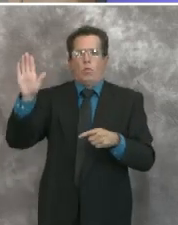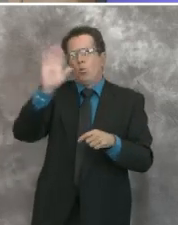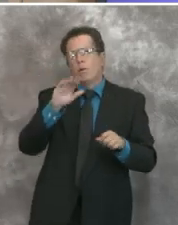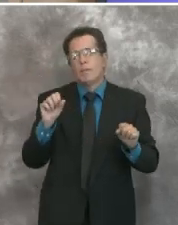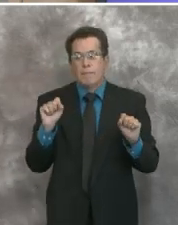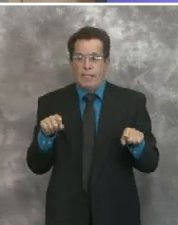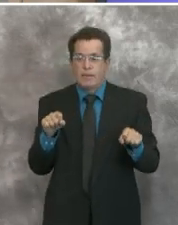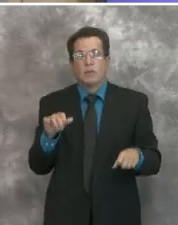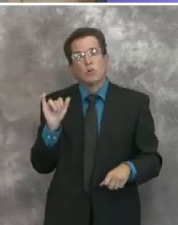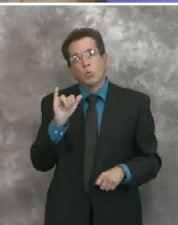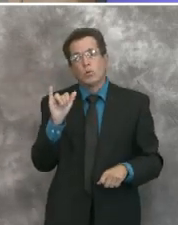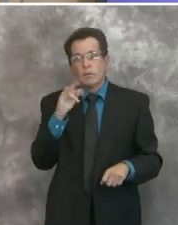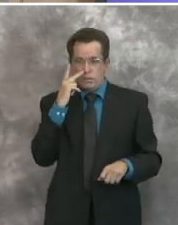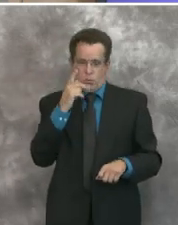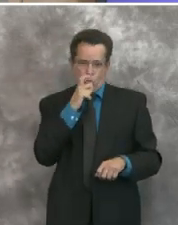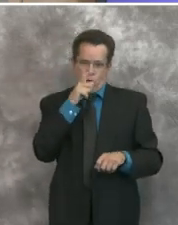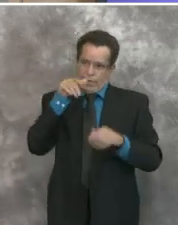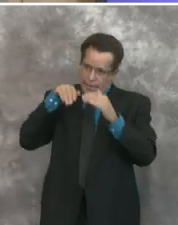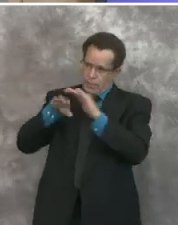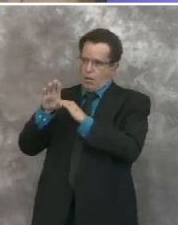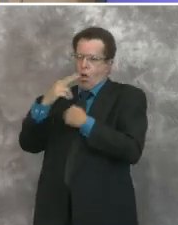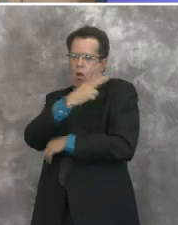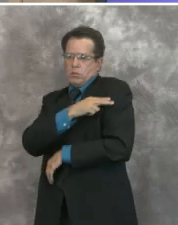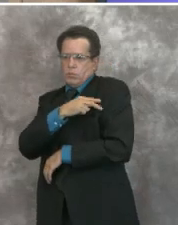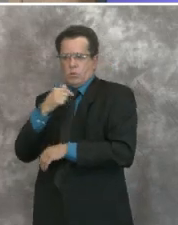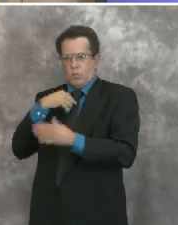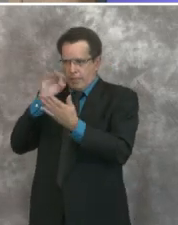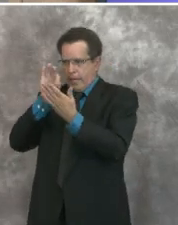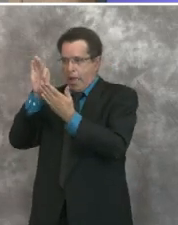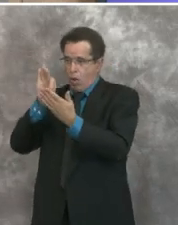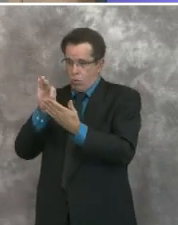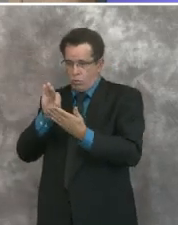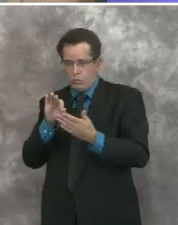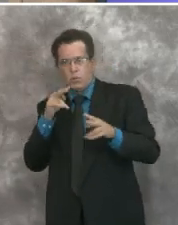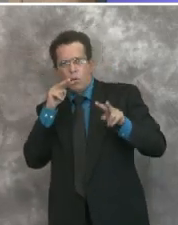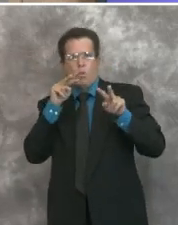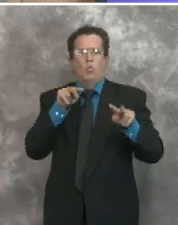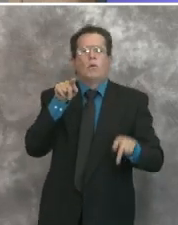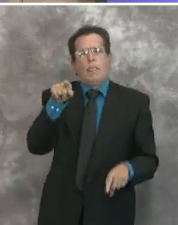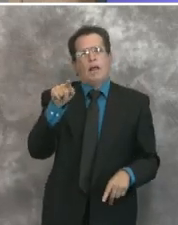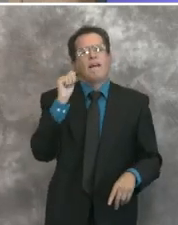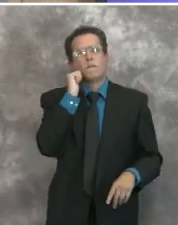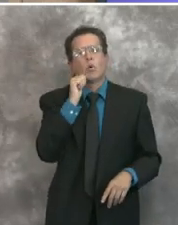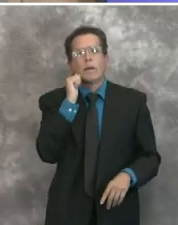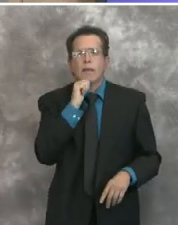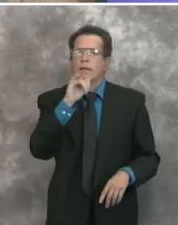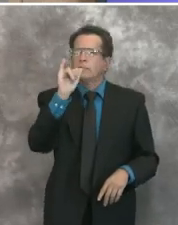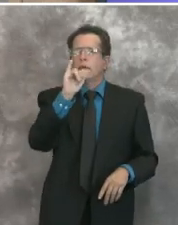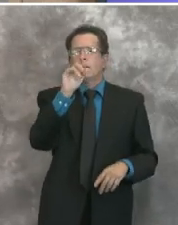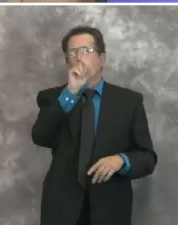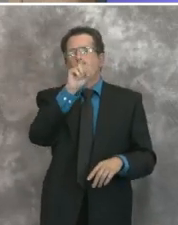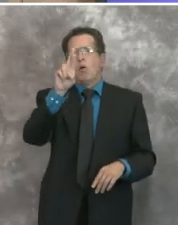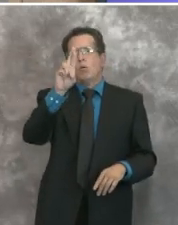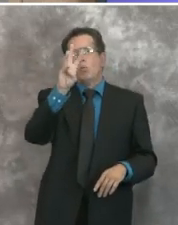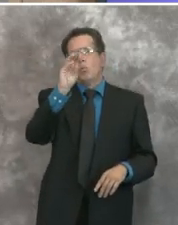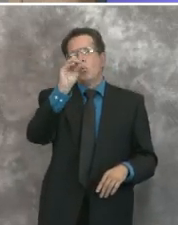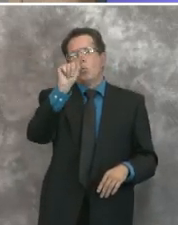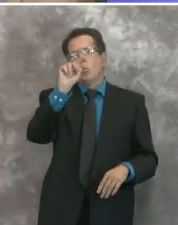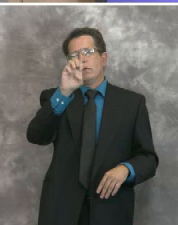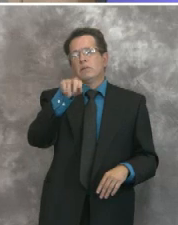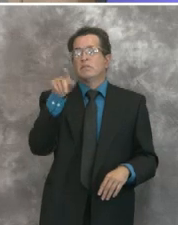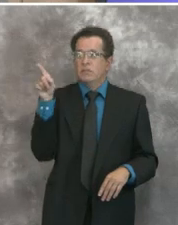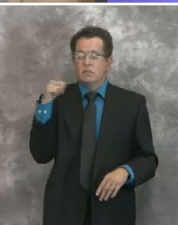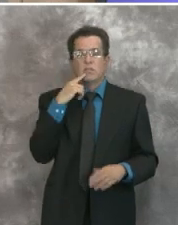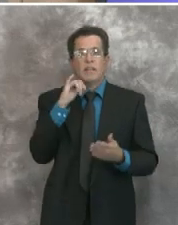in terms of who shows up at the hospitals. And so that is an important one to look at each day, along with the one that Dr. Wooten has shared many times, which